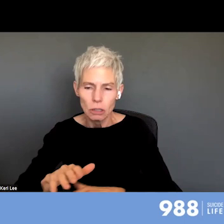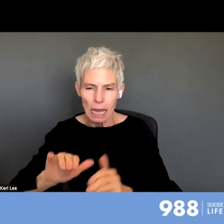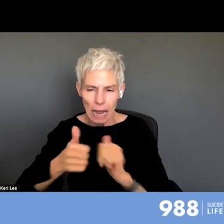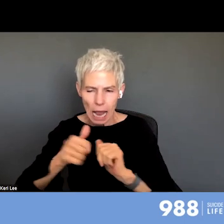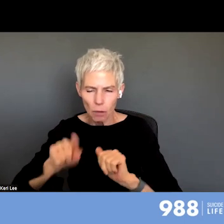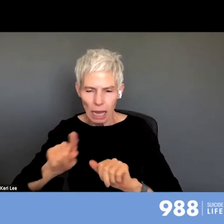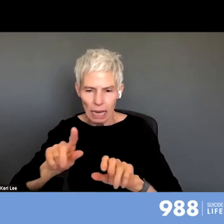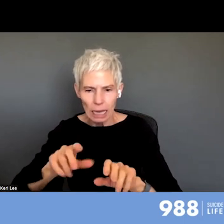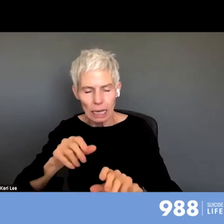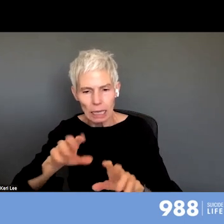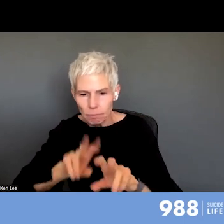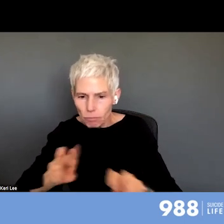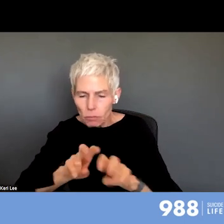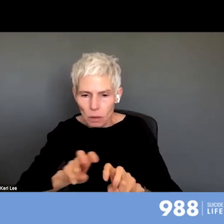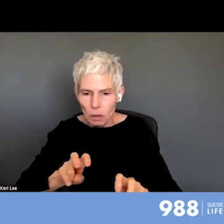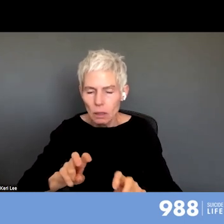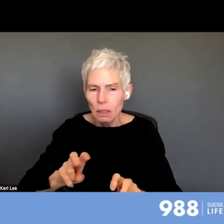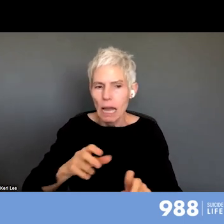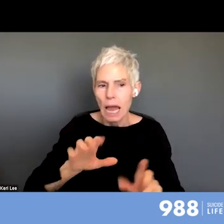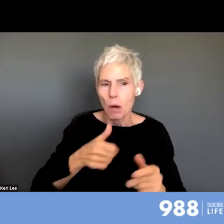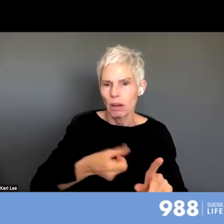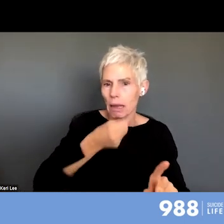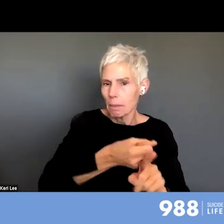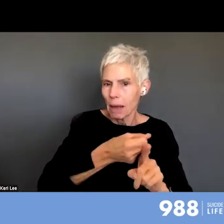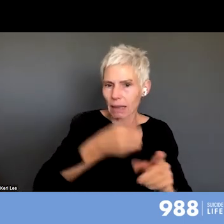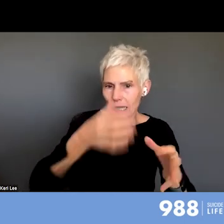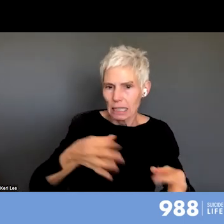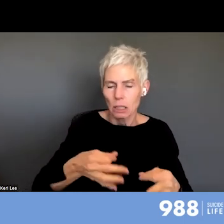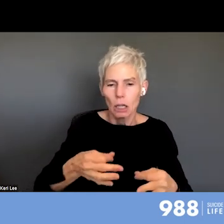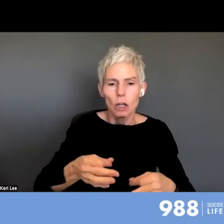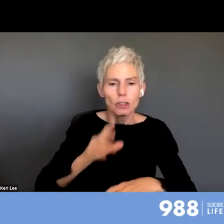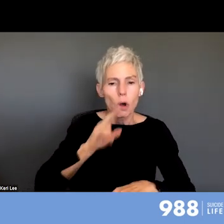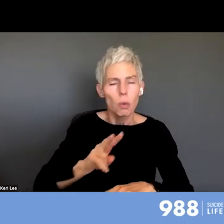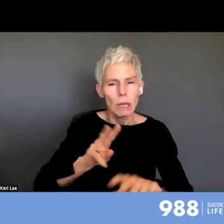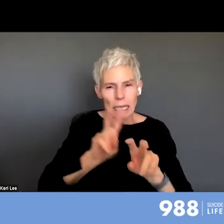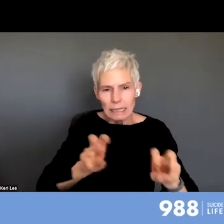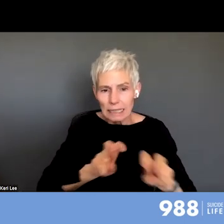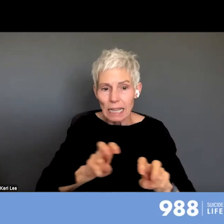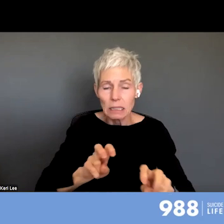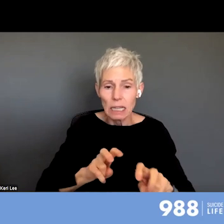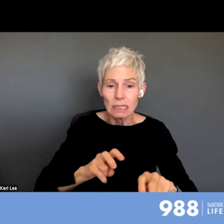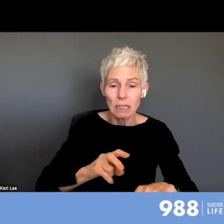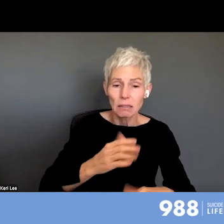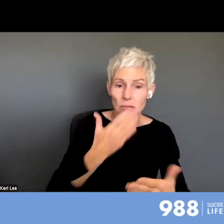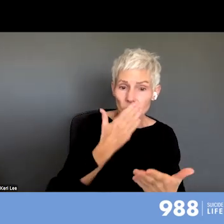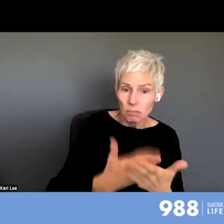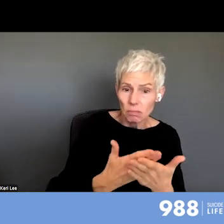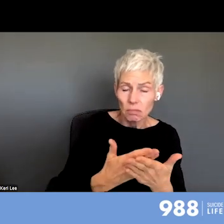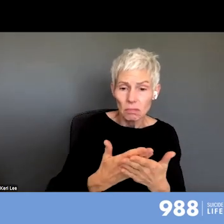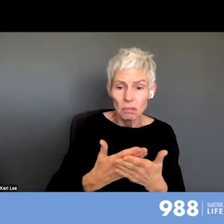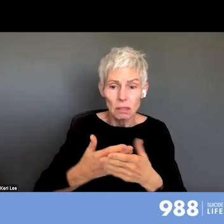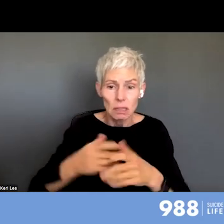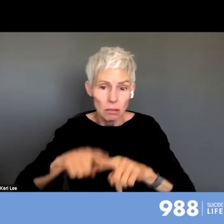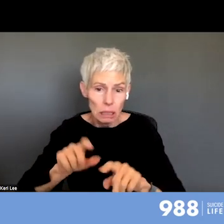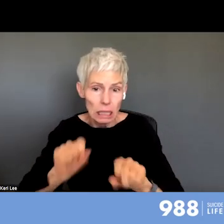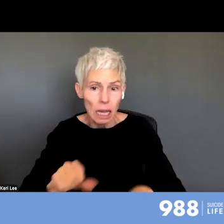as emergency service intervention. So at least the question is, are we assessing these constructs in a valid and reliable way? And what